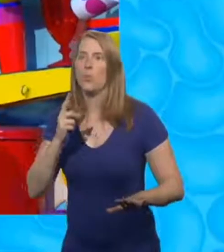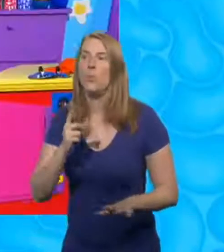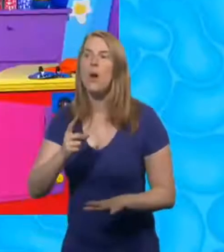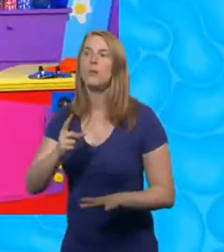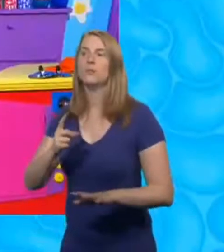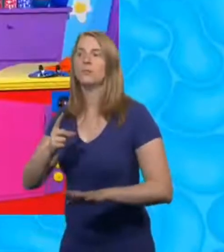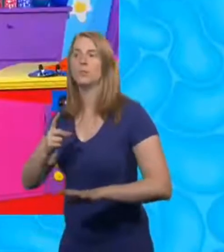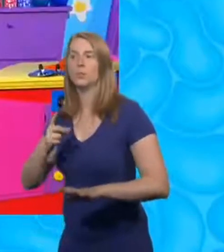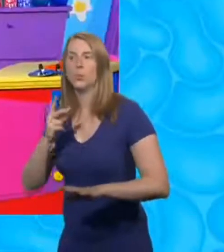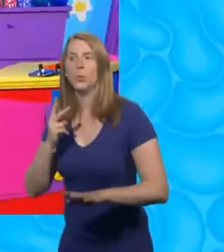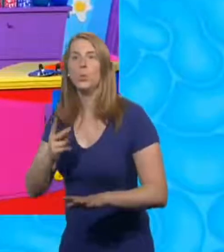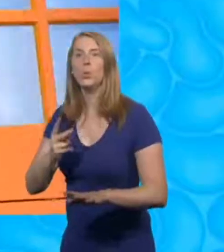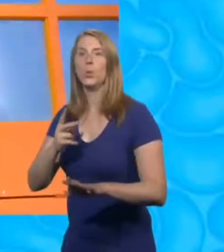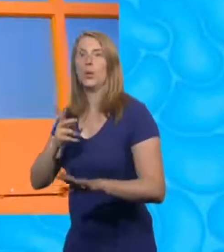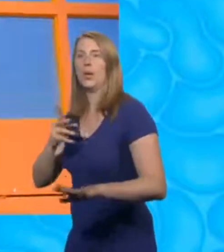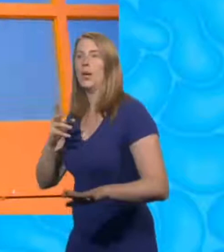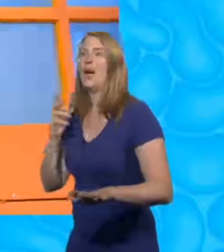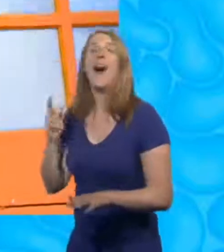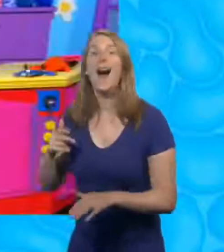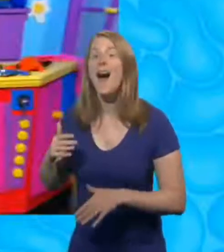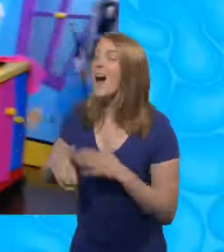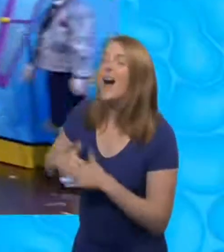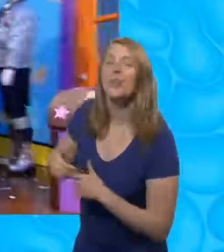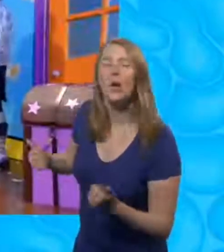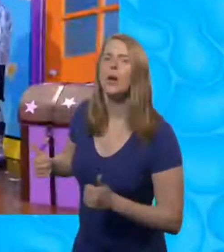One, two... How's it going in here,